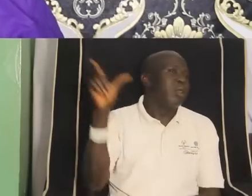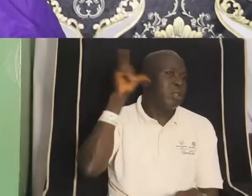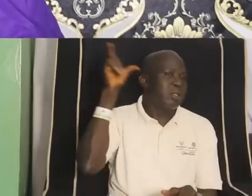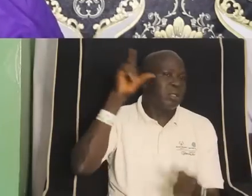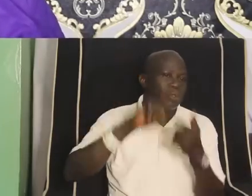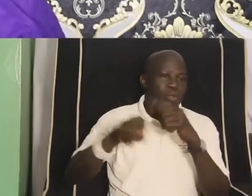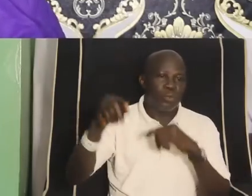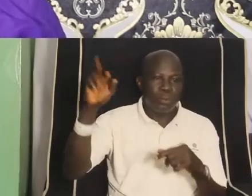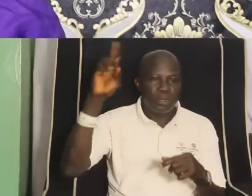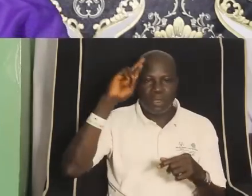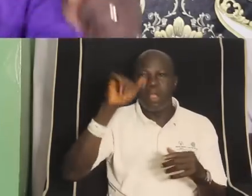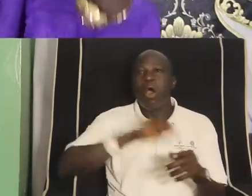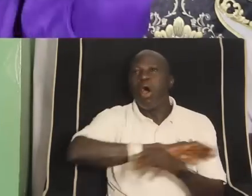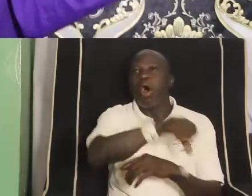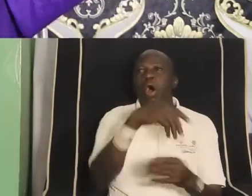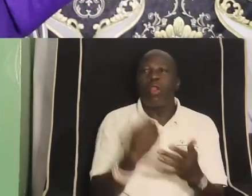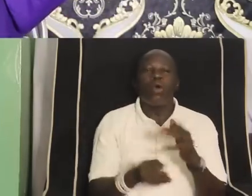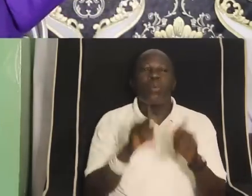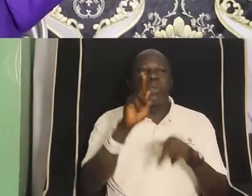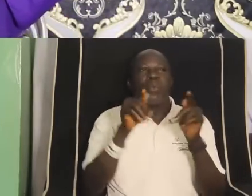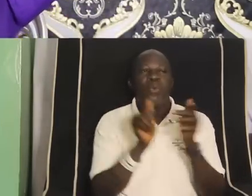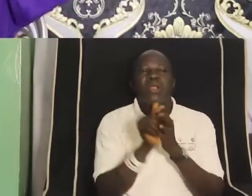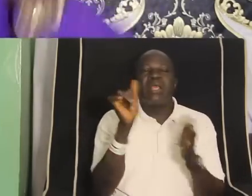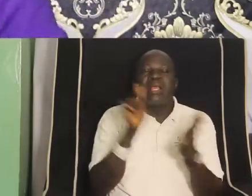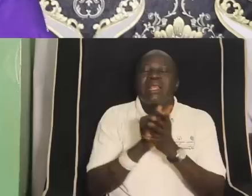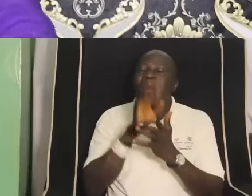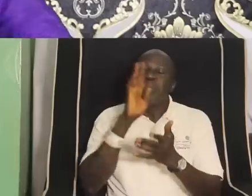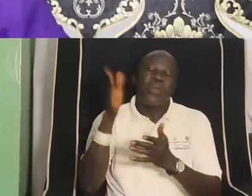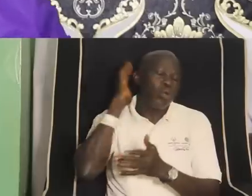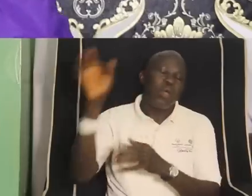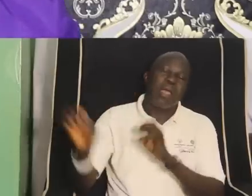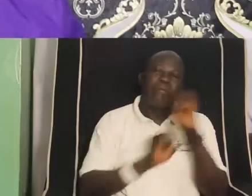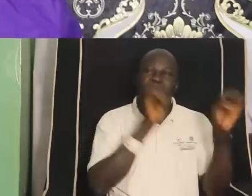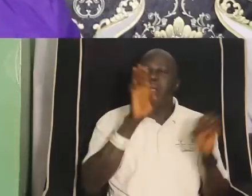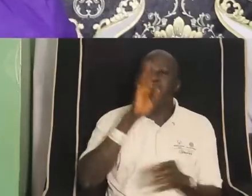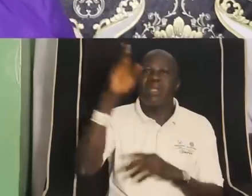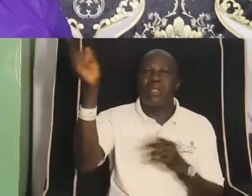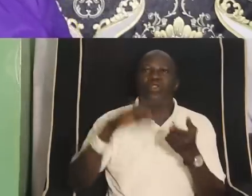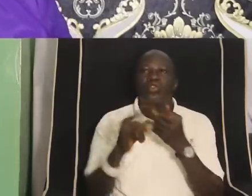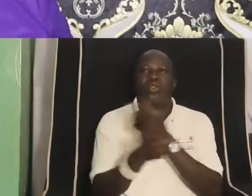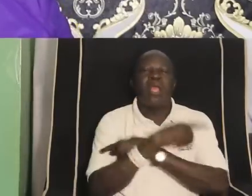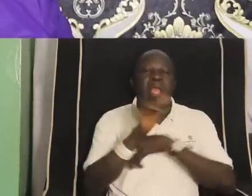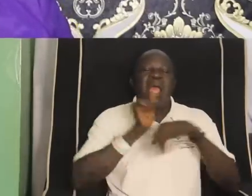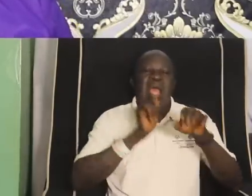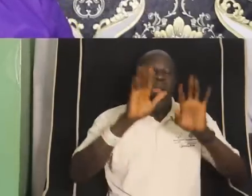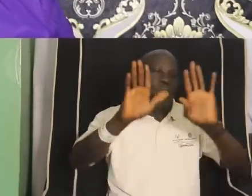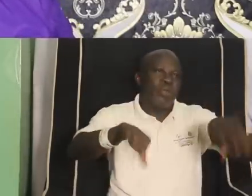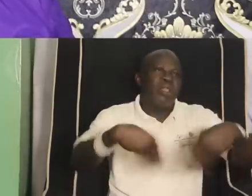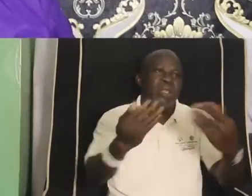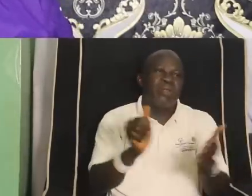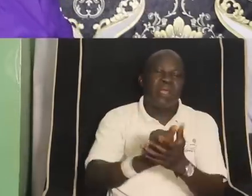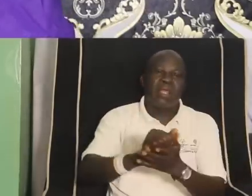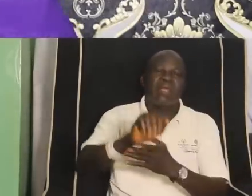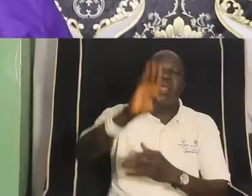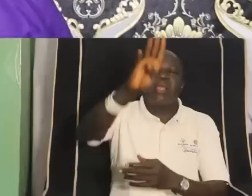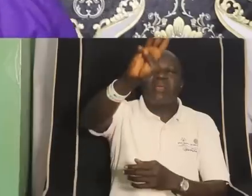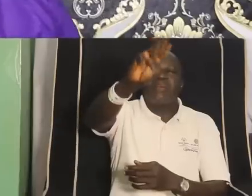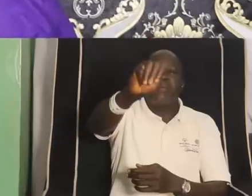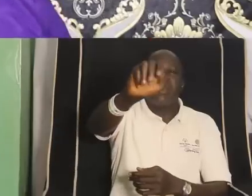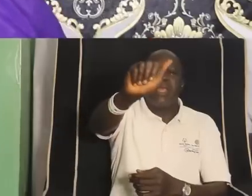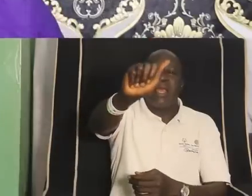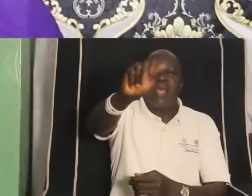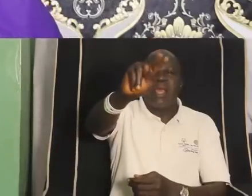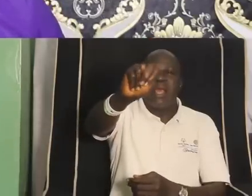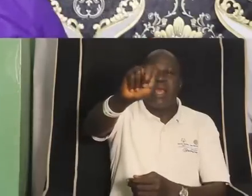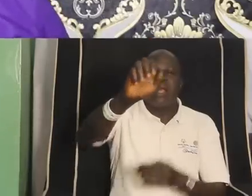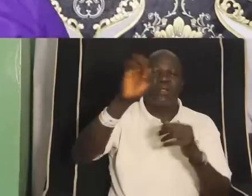to me, sir. Sir. Listen to me. Go to our bed, lone pata. Nema Fune Mantu and Abad. I'll give you